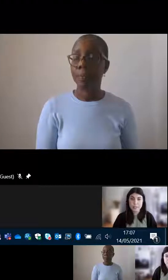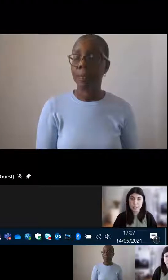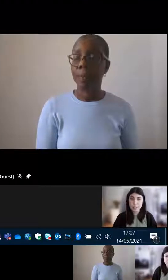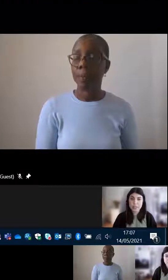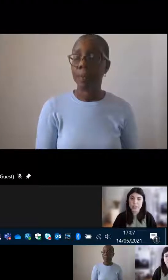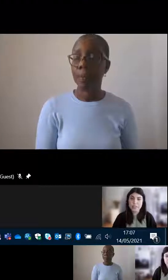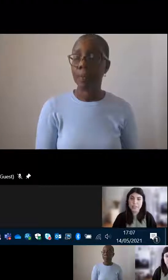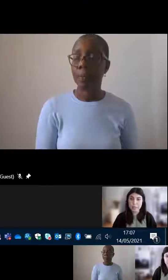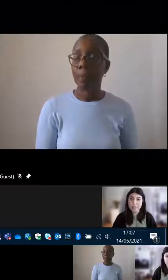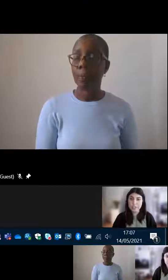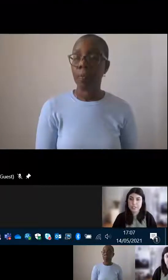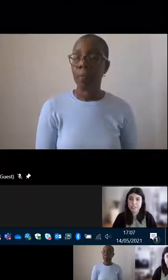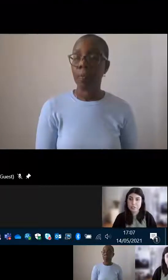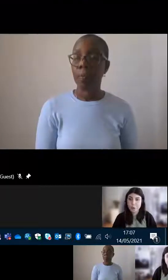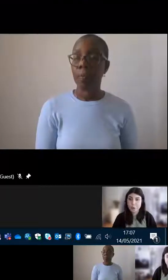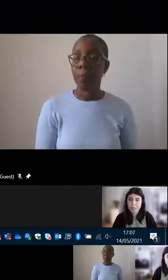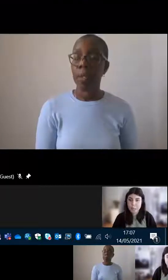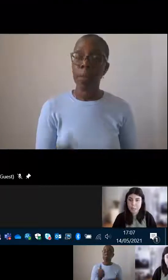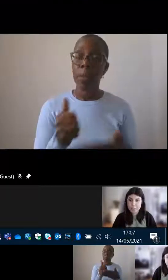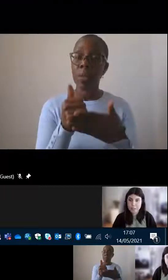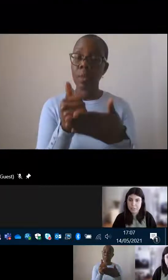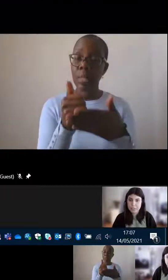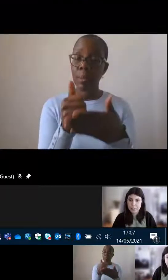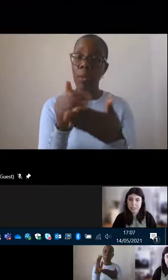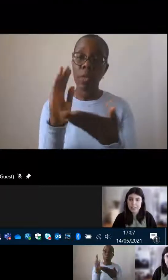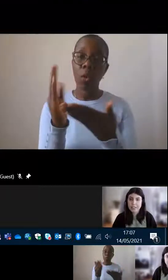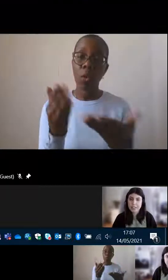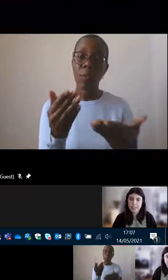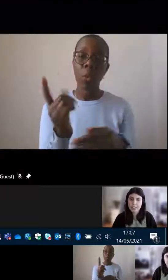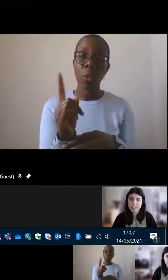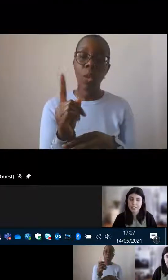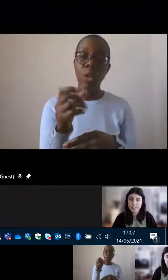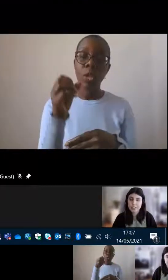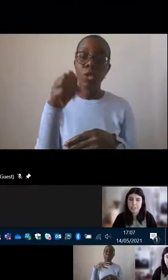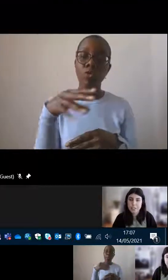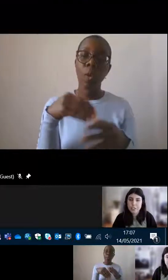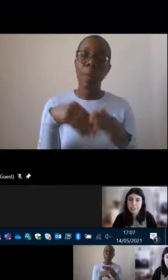what kind of support they offer, which is the Drop-In Bereavement